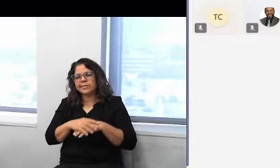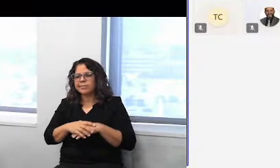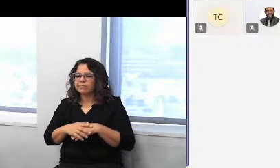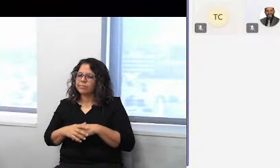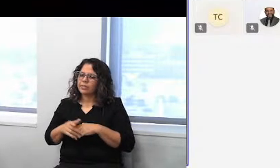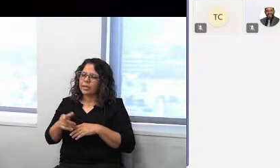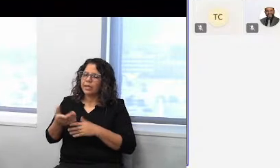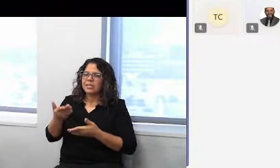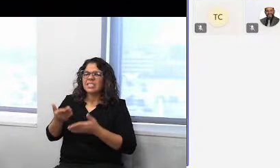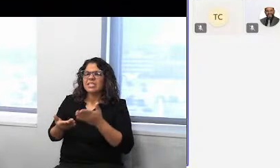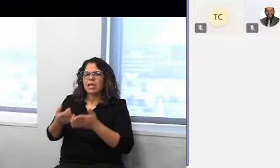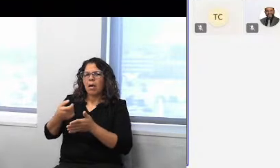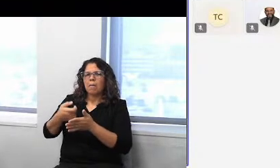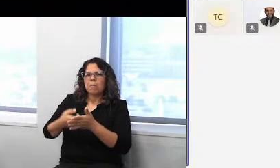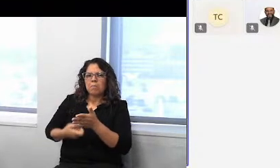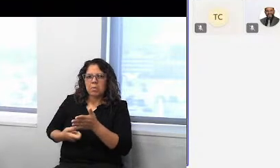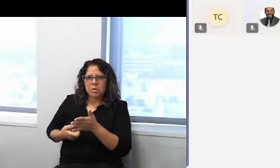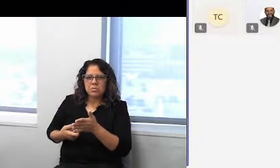may be lower